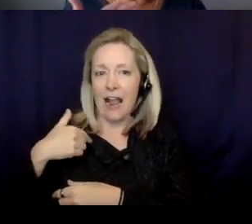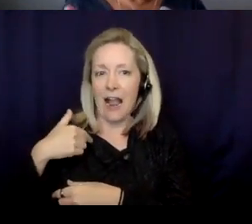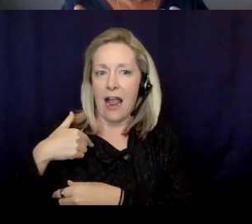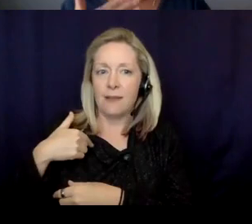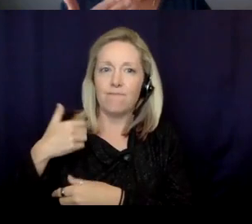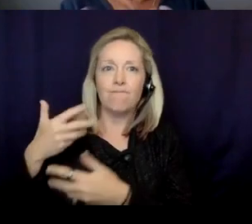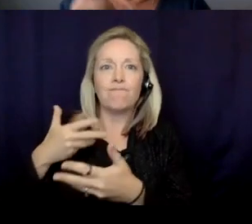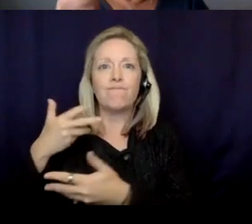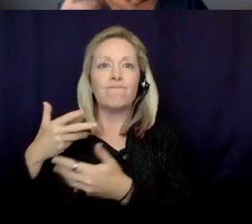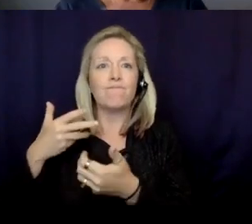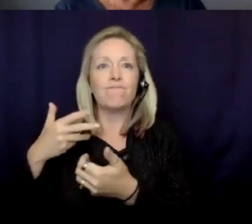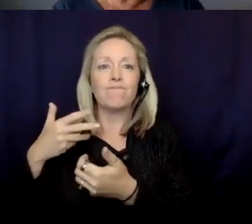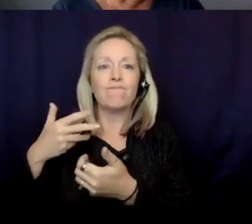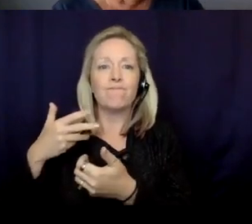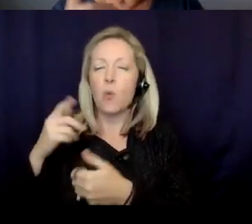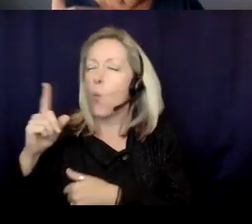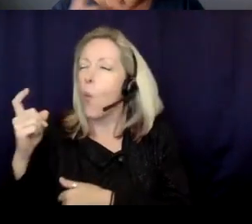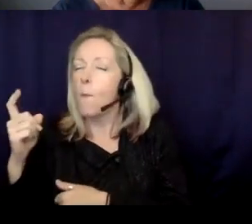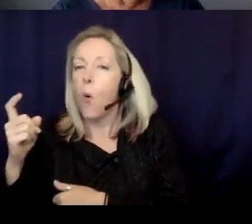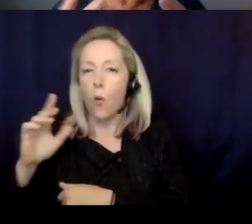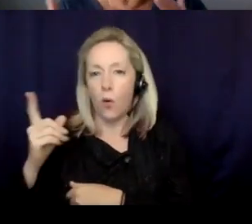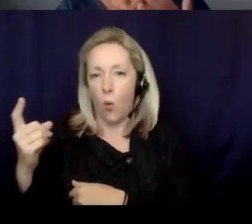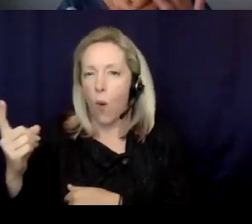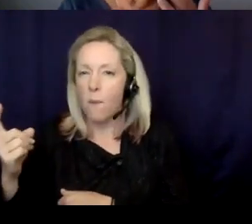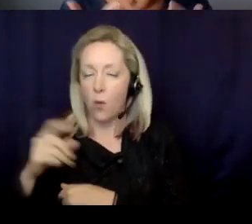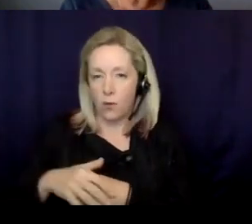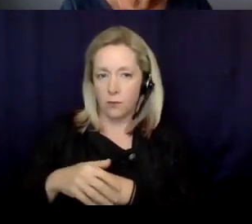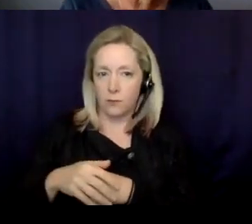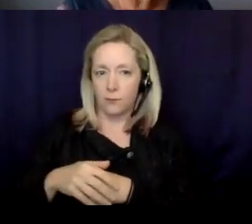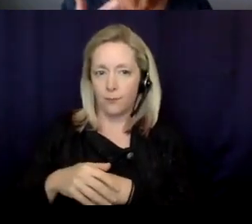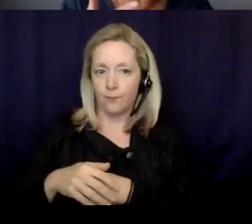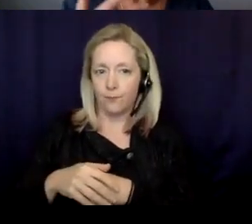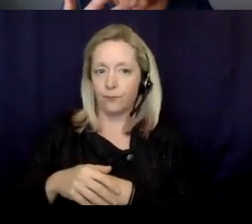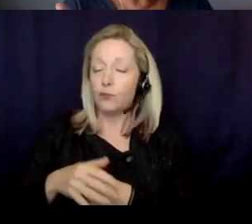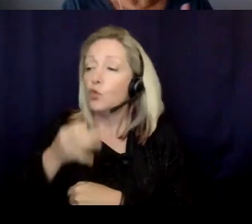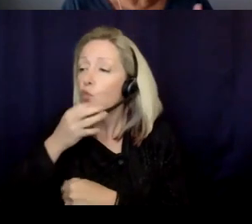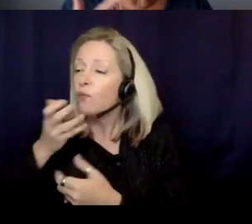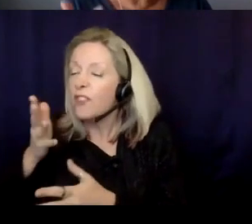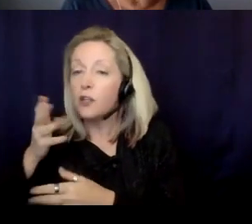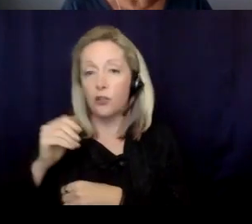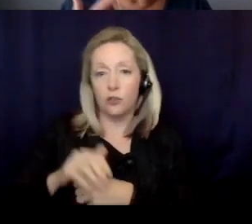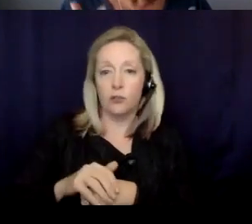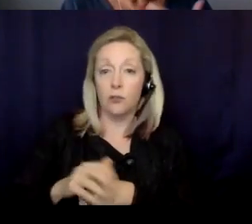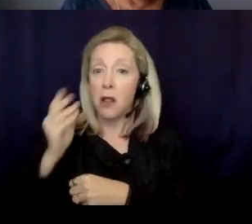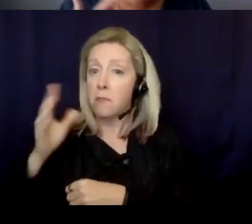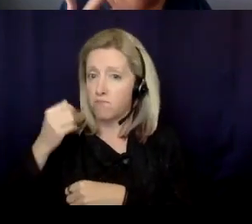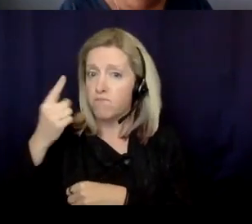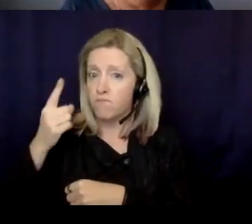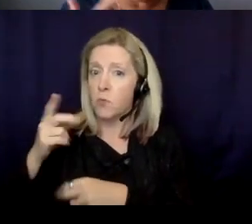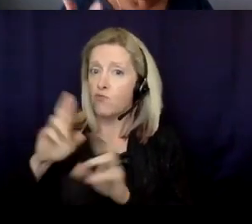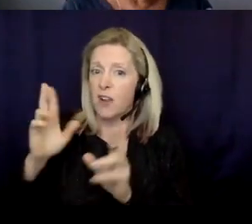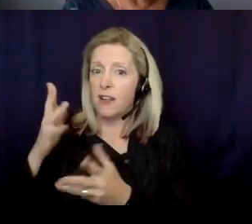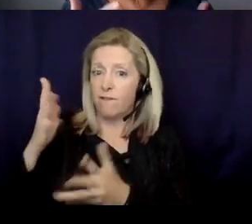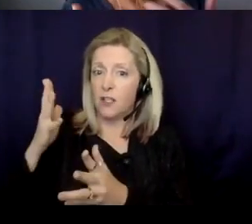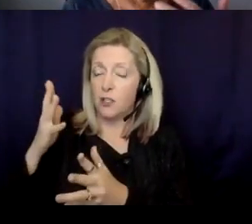of one more thing, one more almost finished. I'm going to let them know, yes,